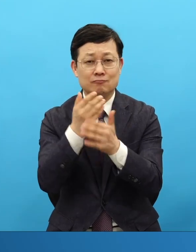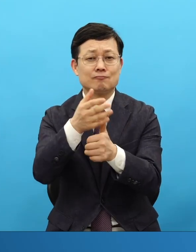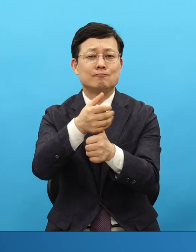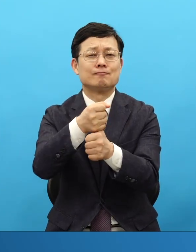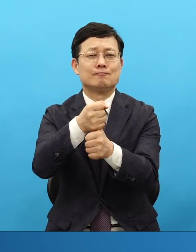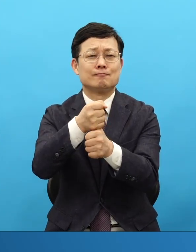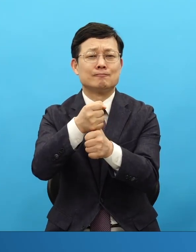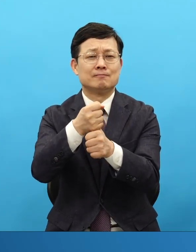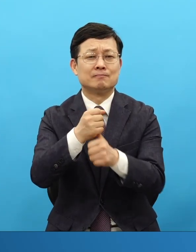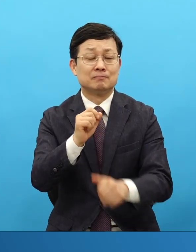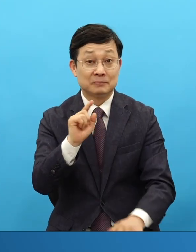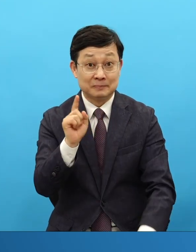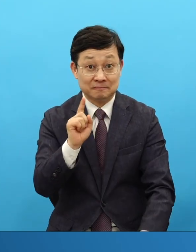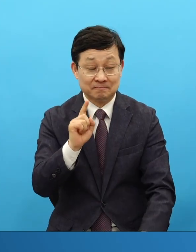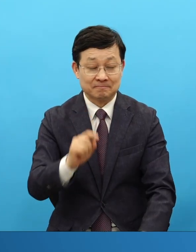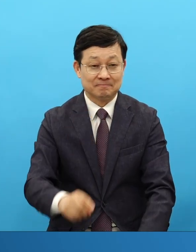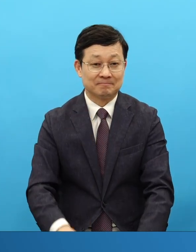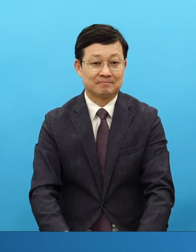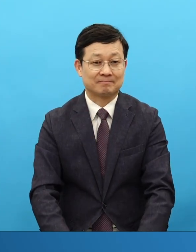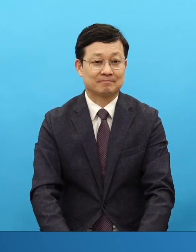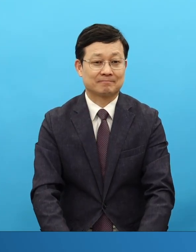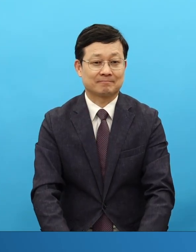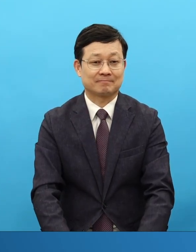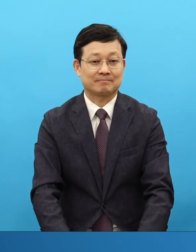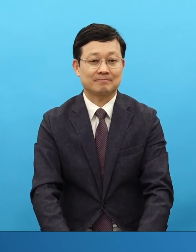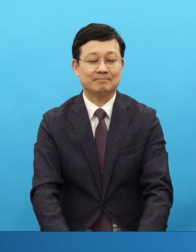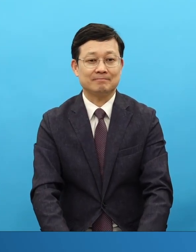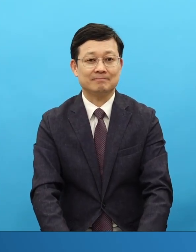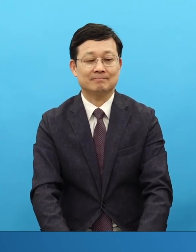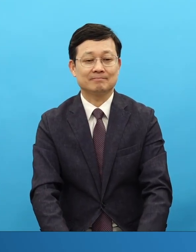And what you and I are doing right now.